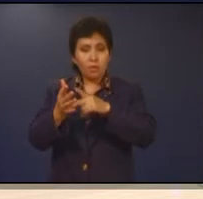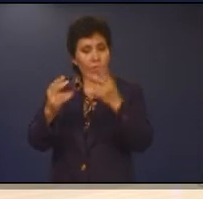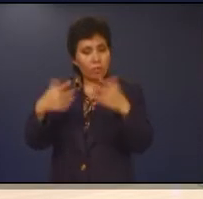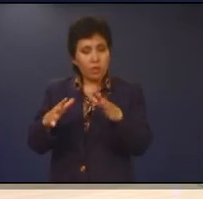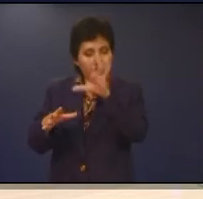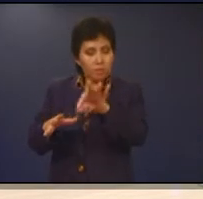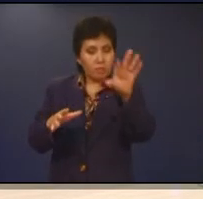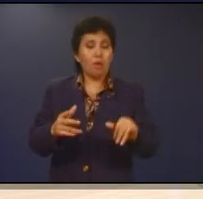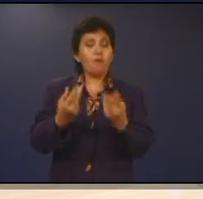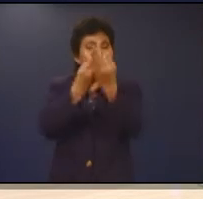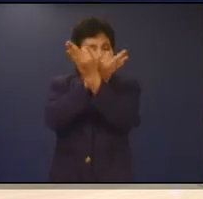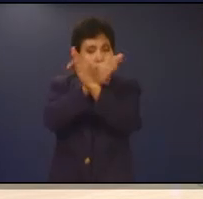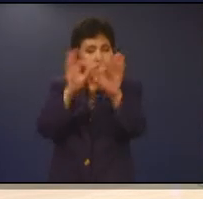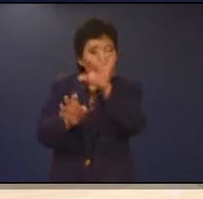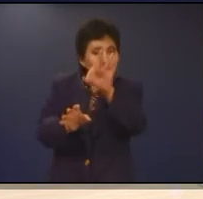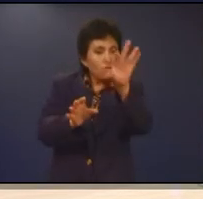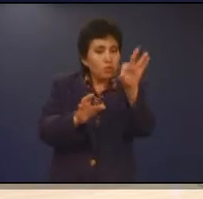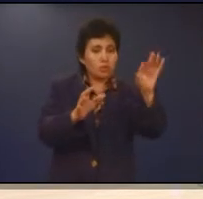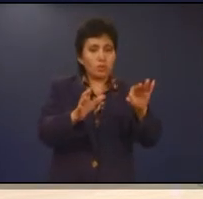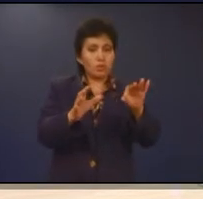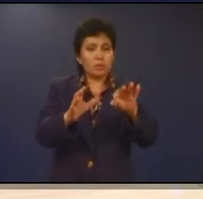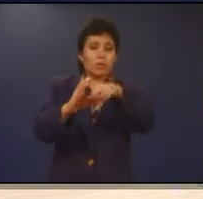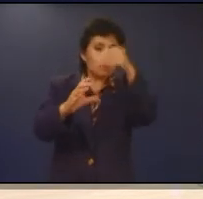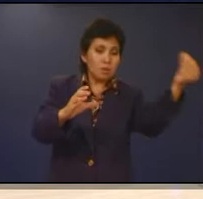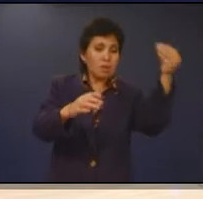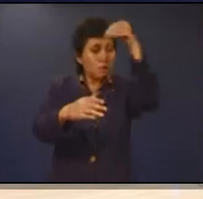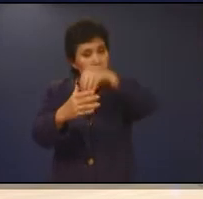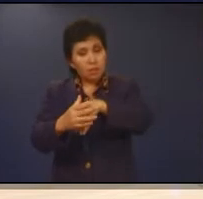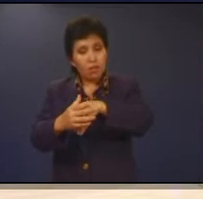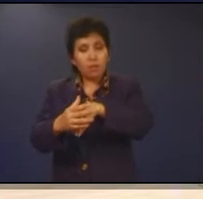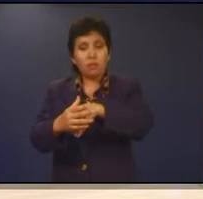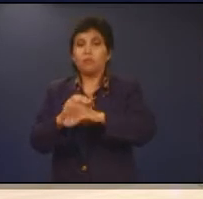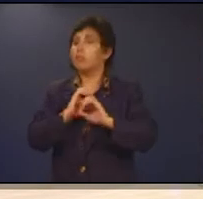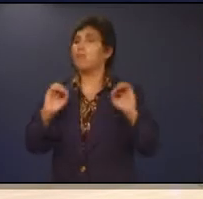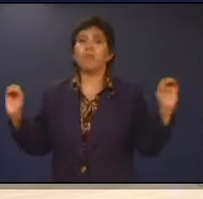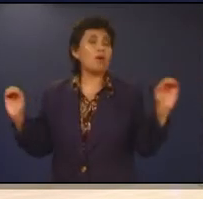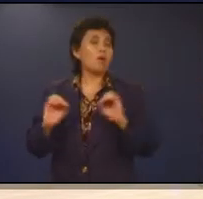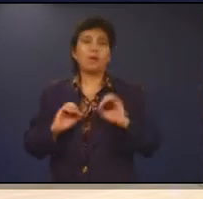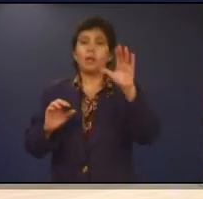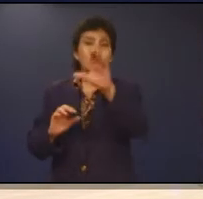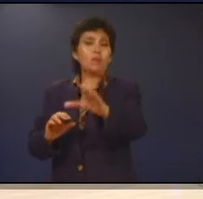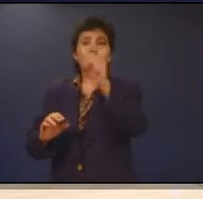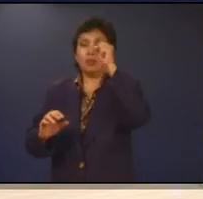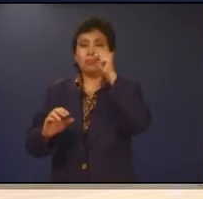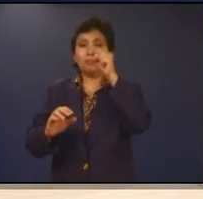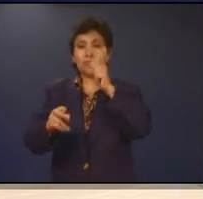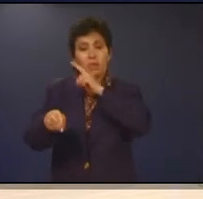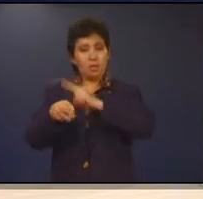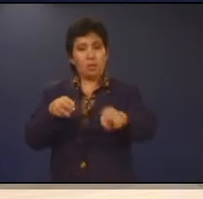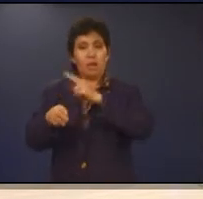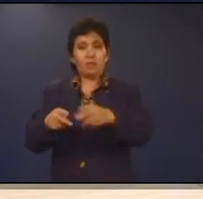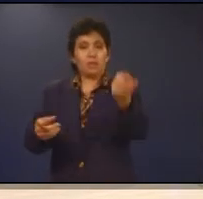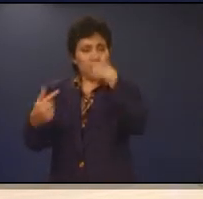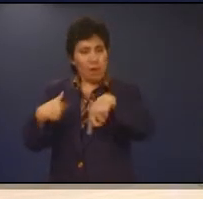you're freely chosen, you are free to choose whether it's externally caused or internally caused. No one would take a knife onto your